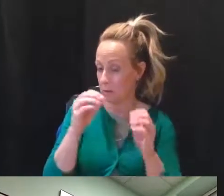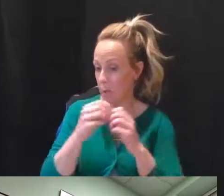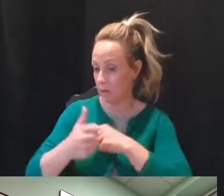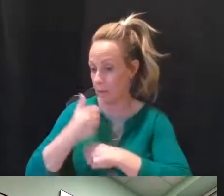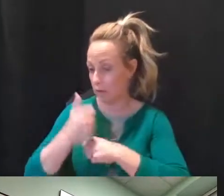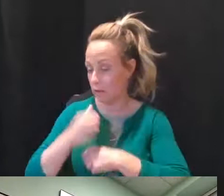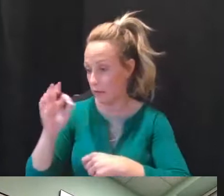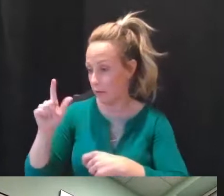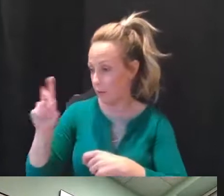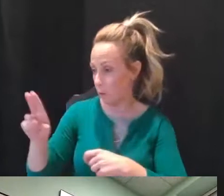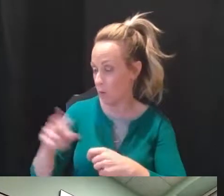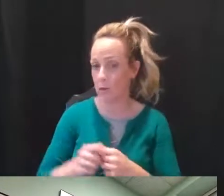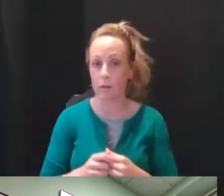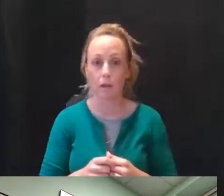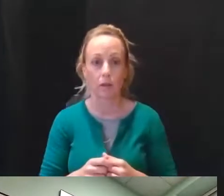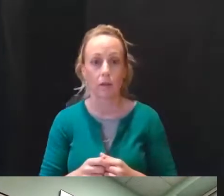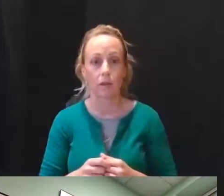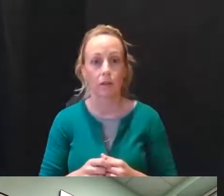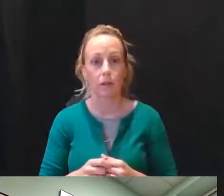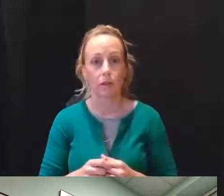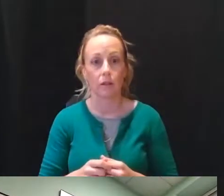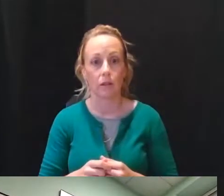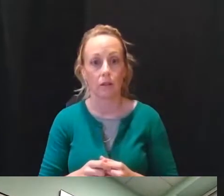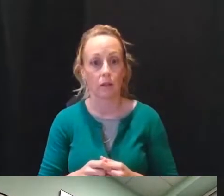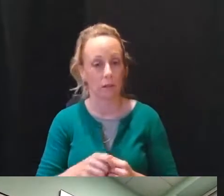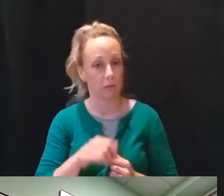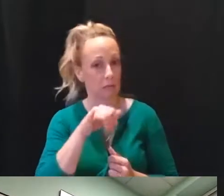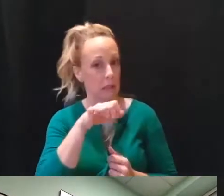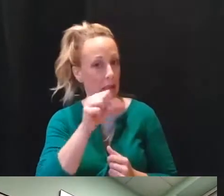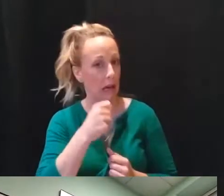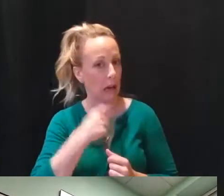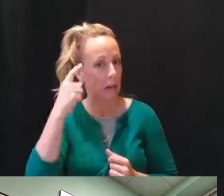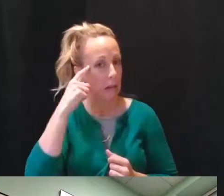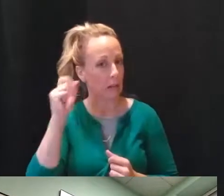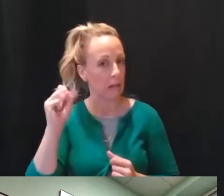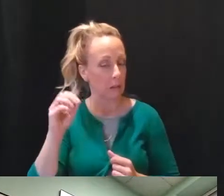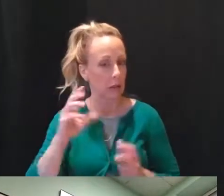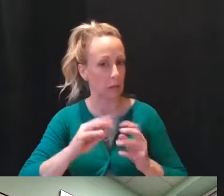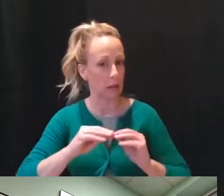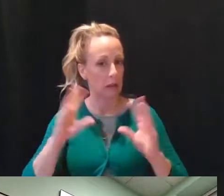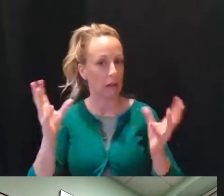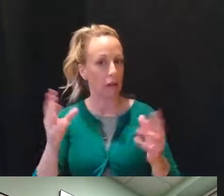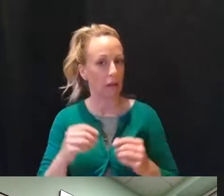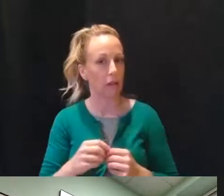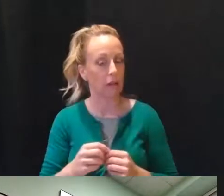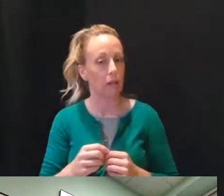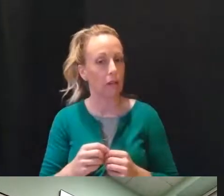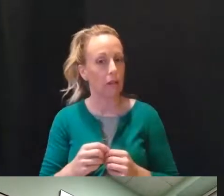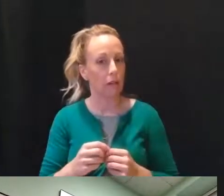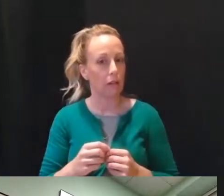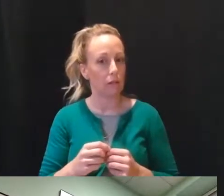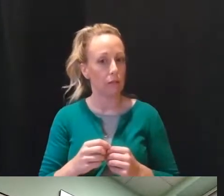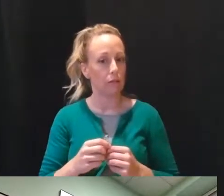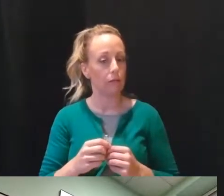flu? Well, yeah, I think it pretty clearly has